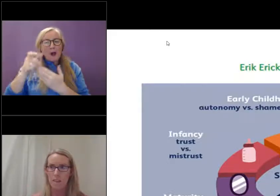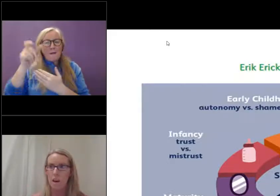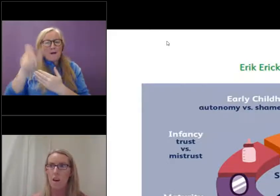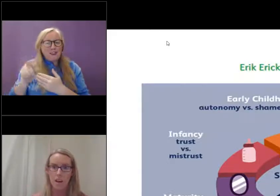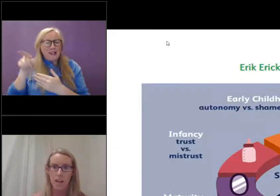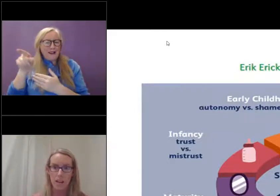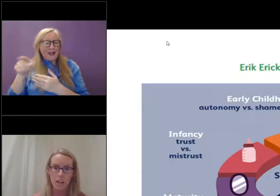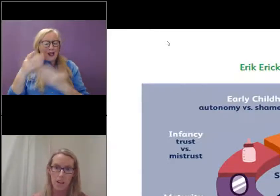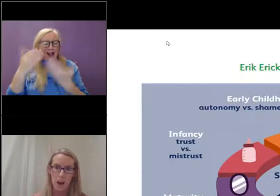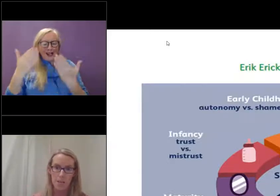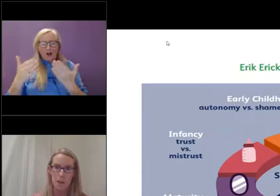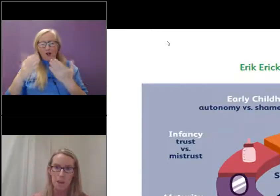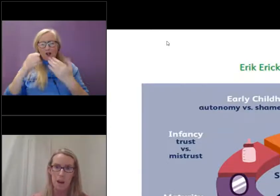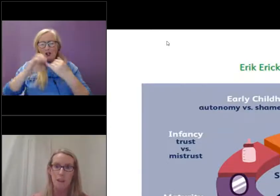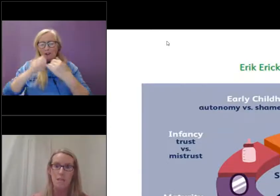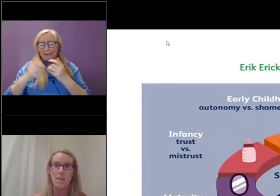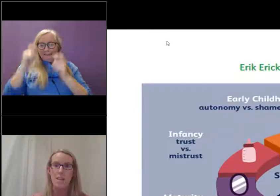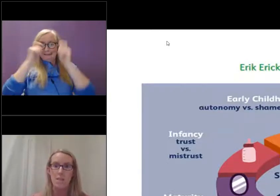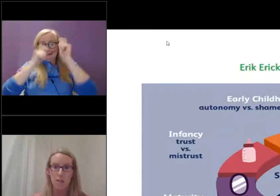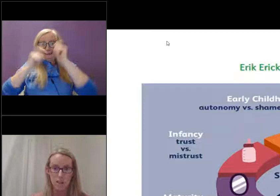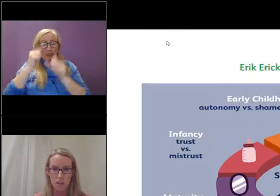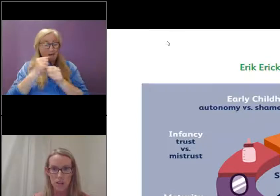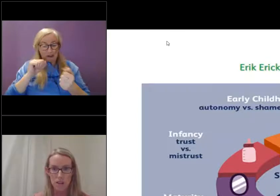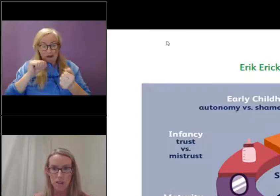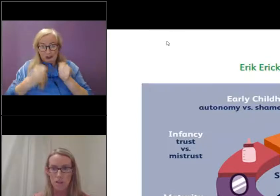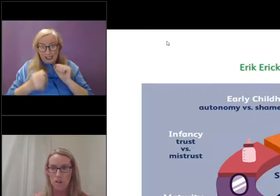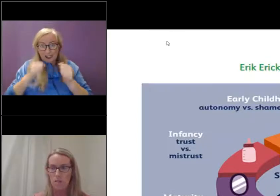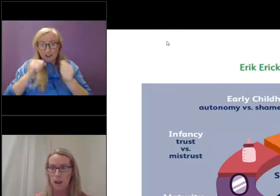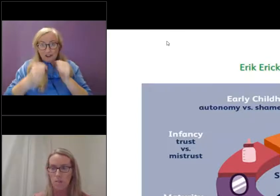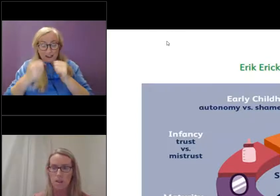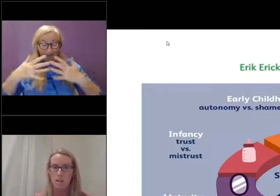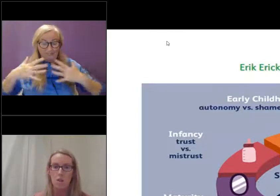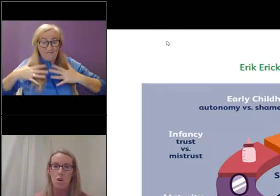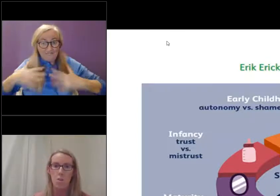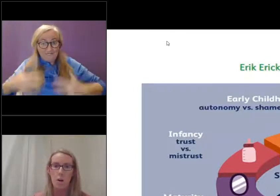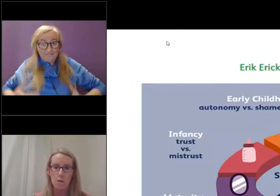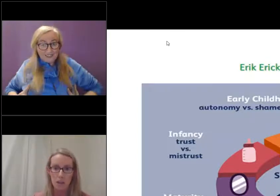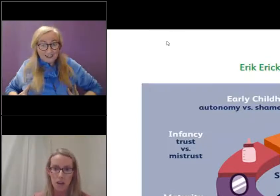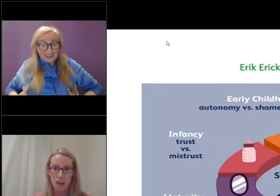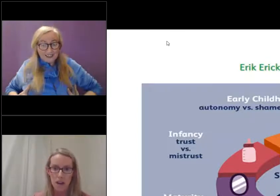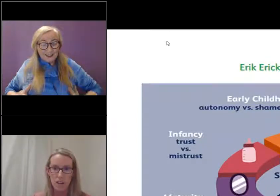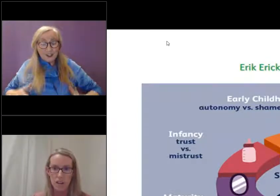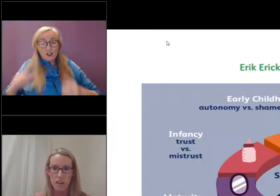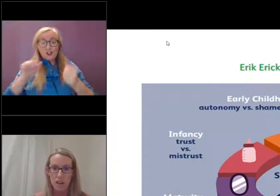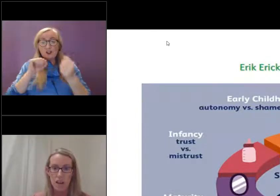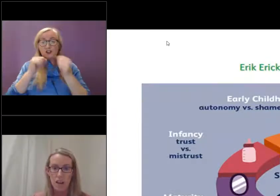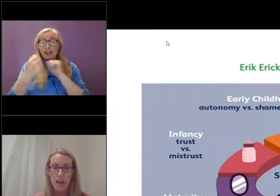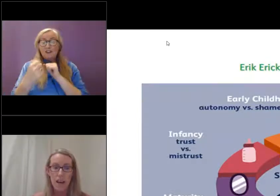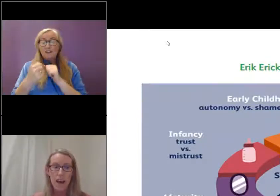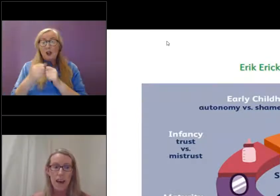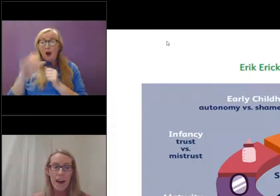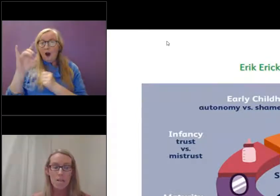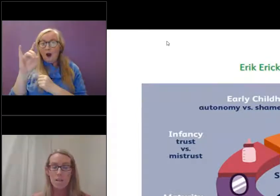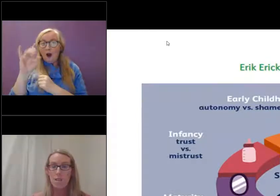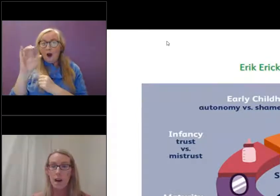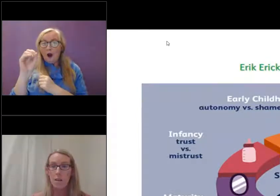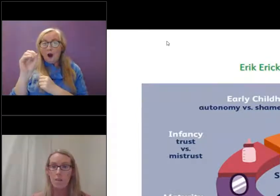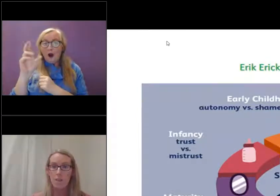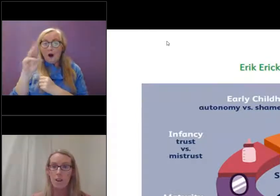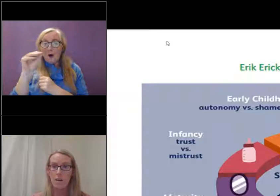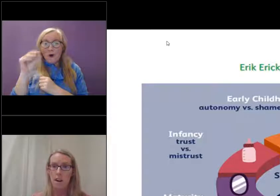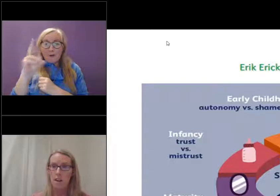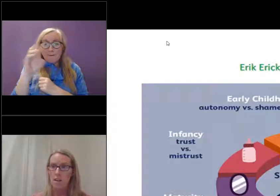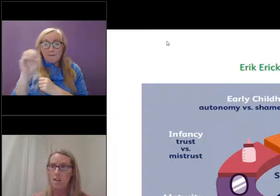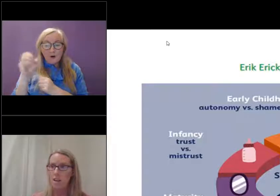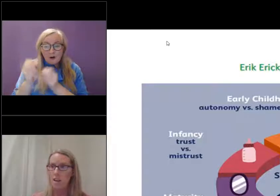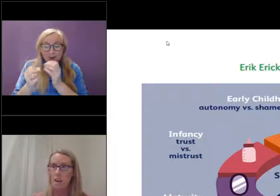with a lot of changes that are happening. Obviously, there's physical changes in their development, there's hormonal changes, there's development